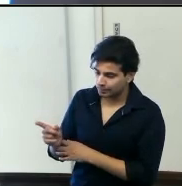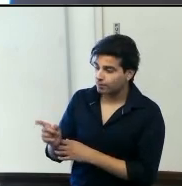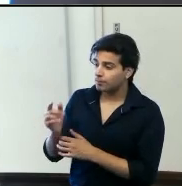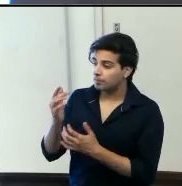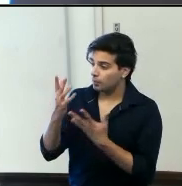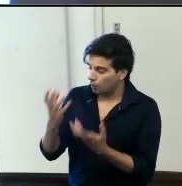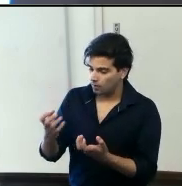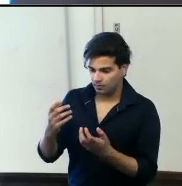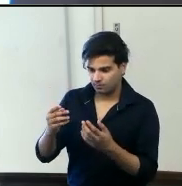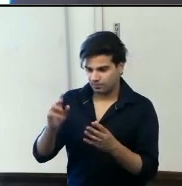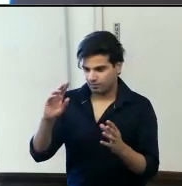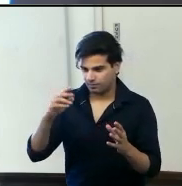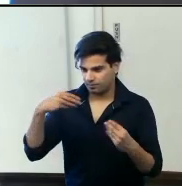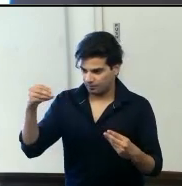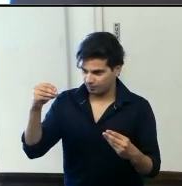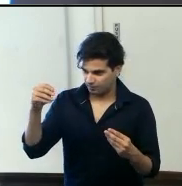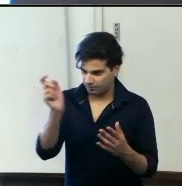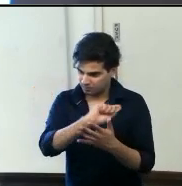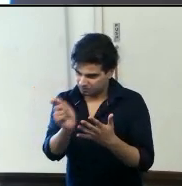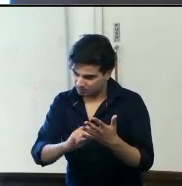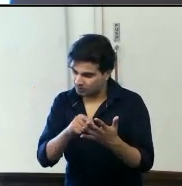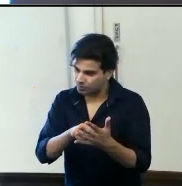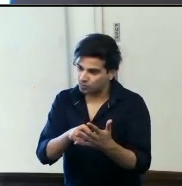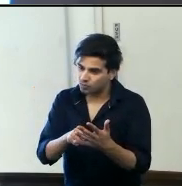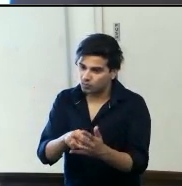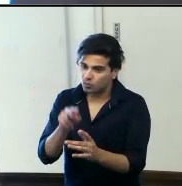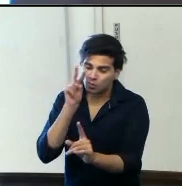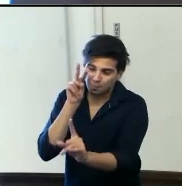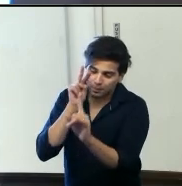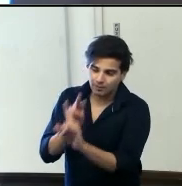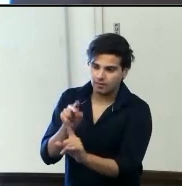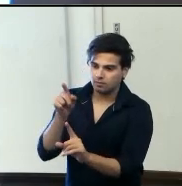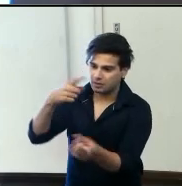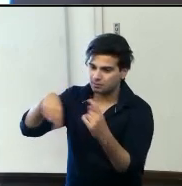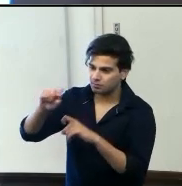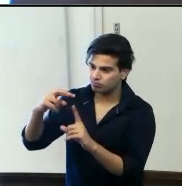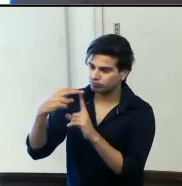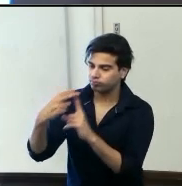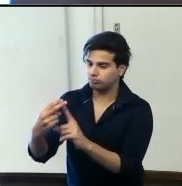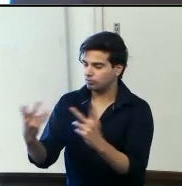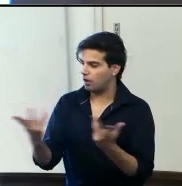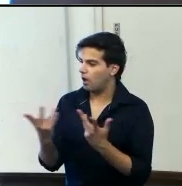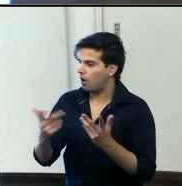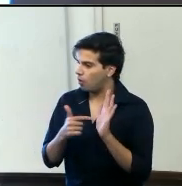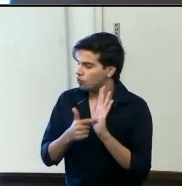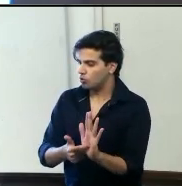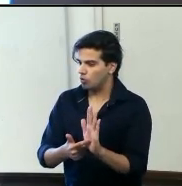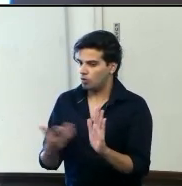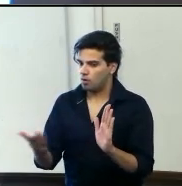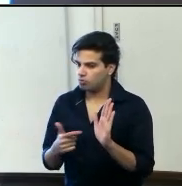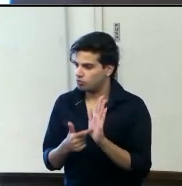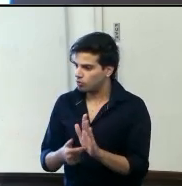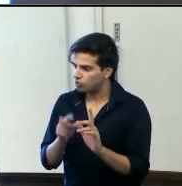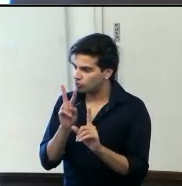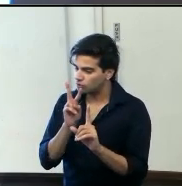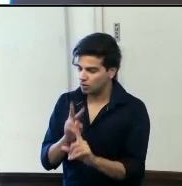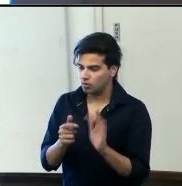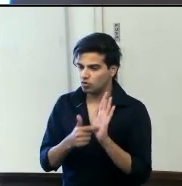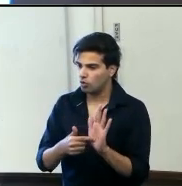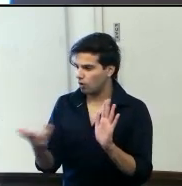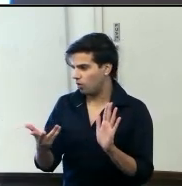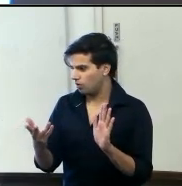read these narratives? One is, how do you want to narrate when you put it